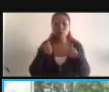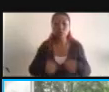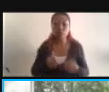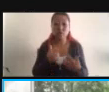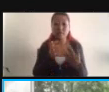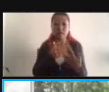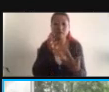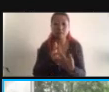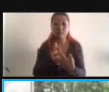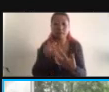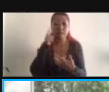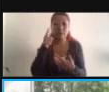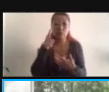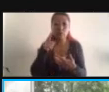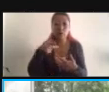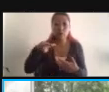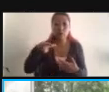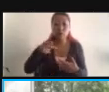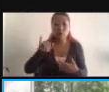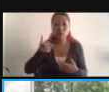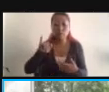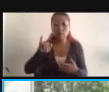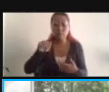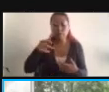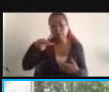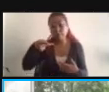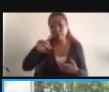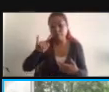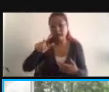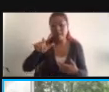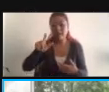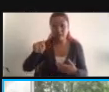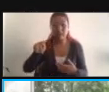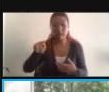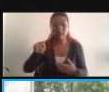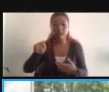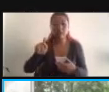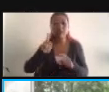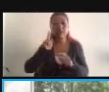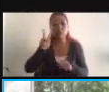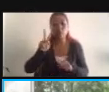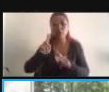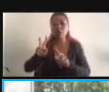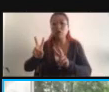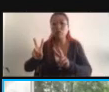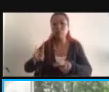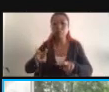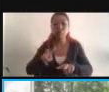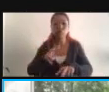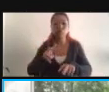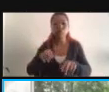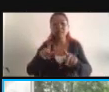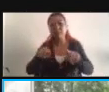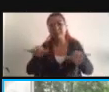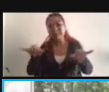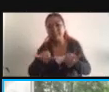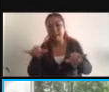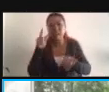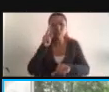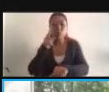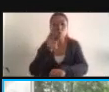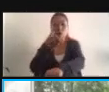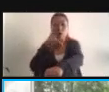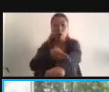military pilots, and then some adjustments were available for sizing in arms and legs, the EVA activity